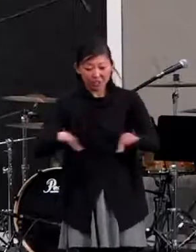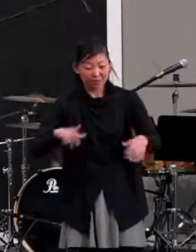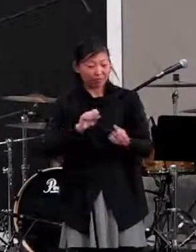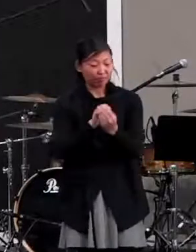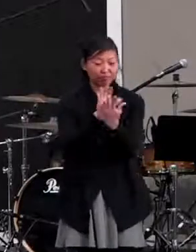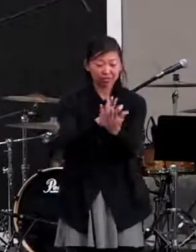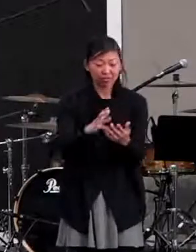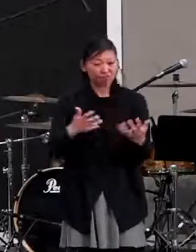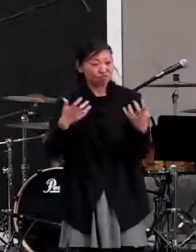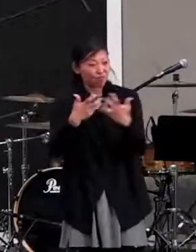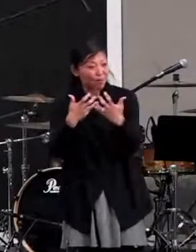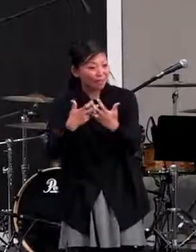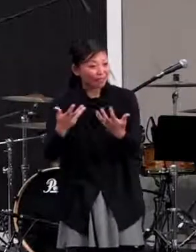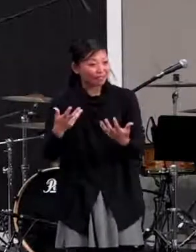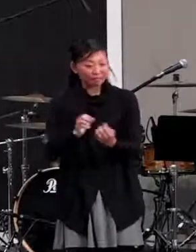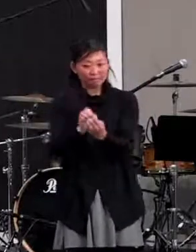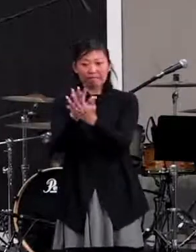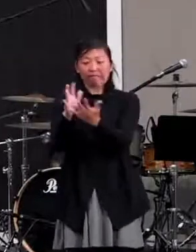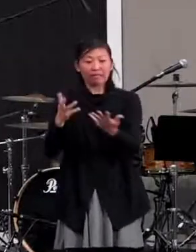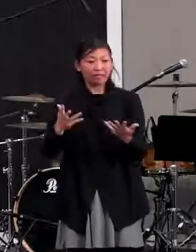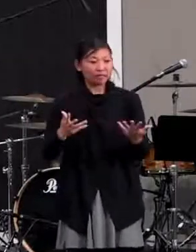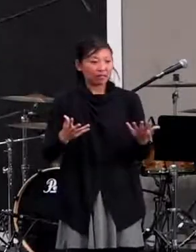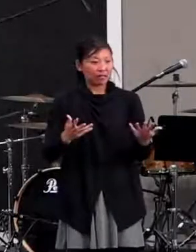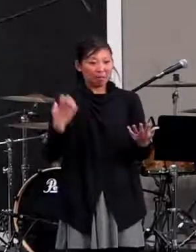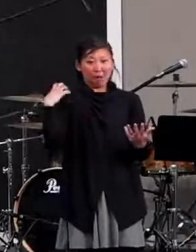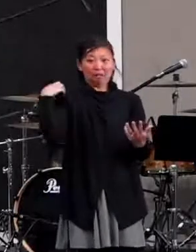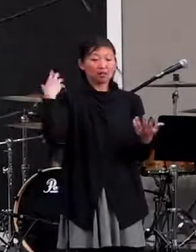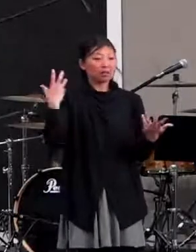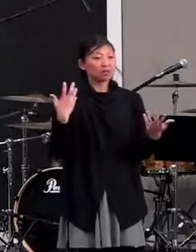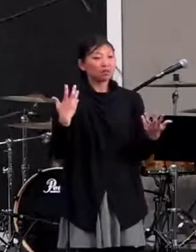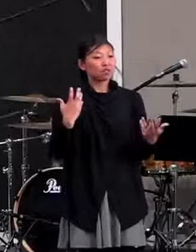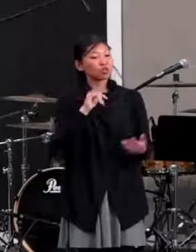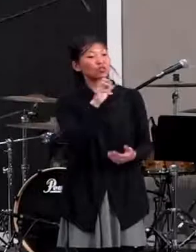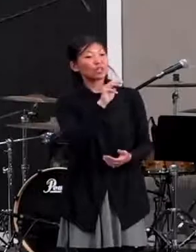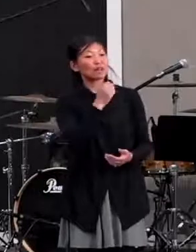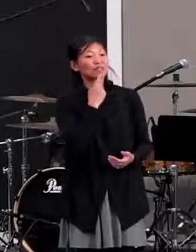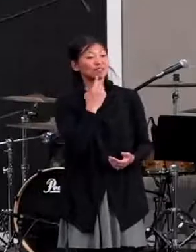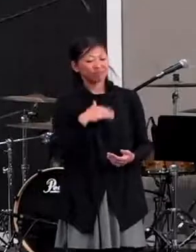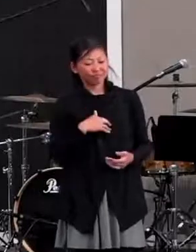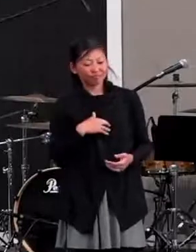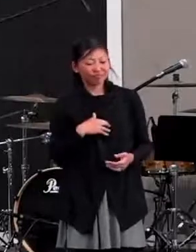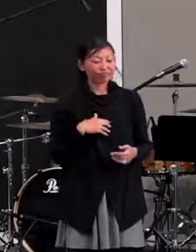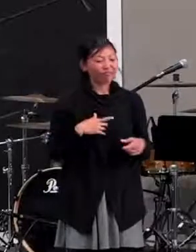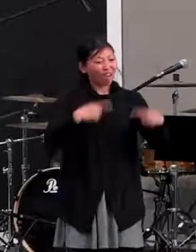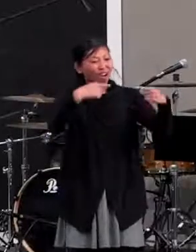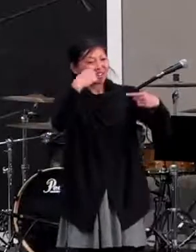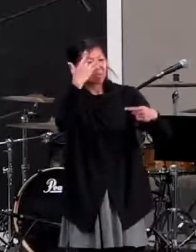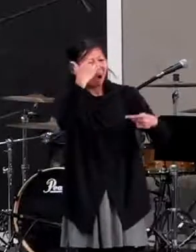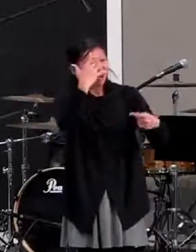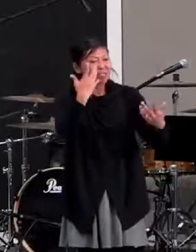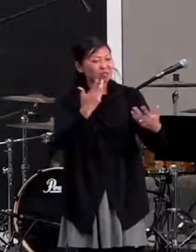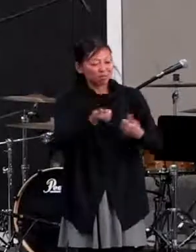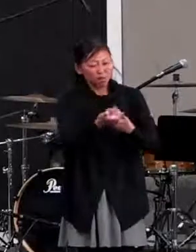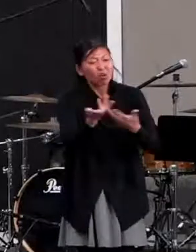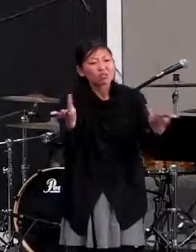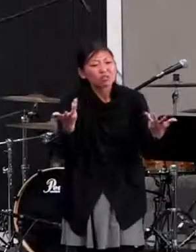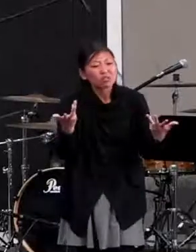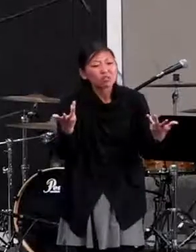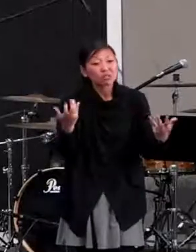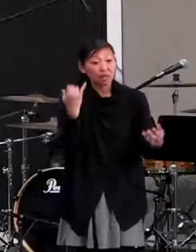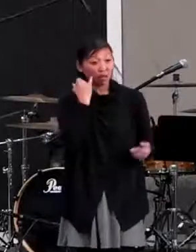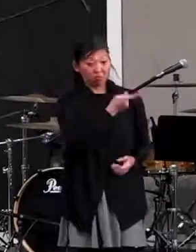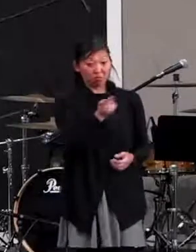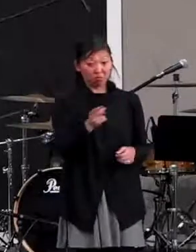James asks the question, what causes quarrels among you? What caused this conflict? Now, if you're a